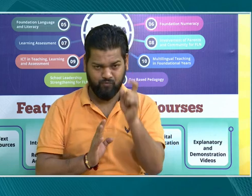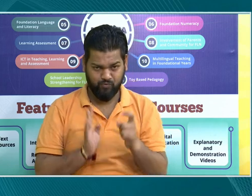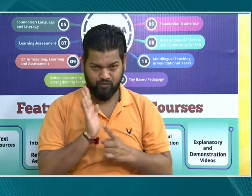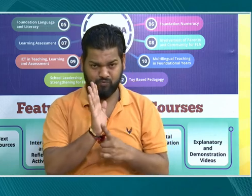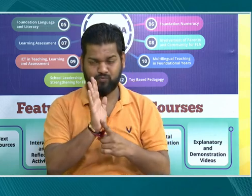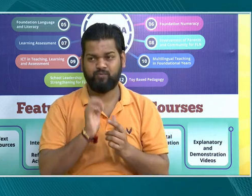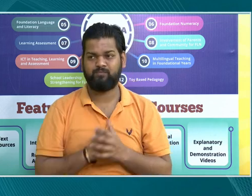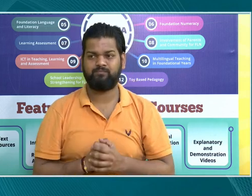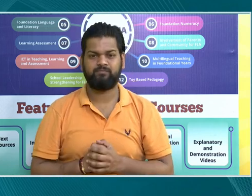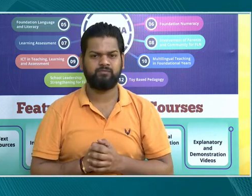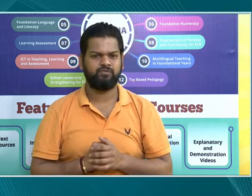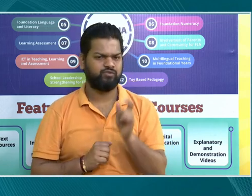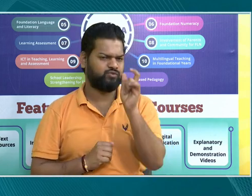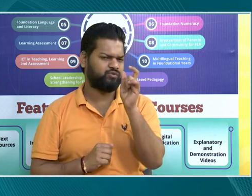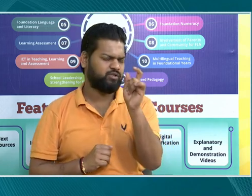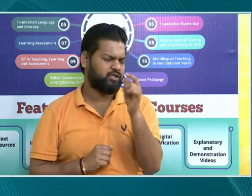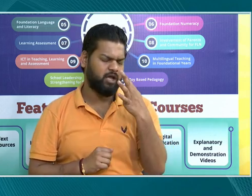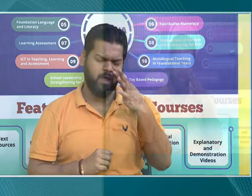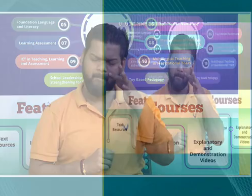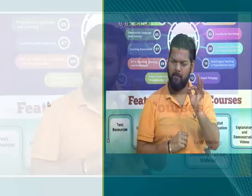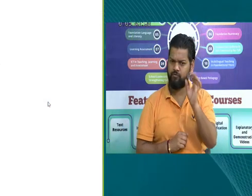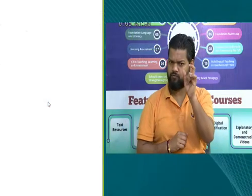Yes. So now keywords are